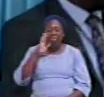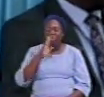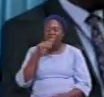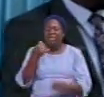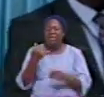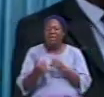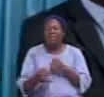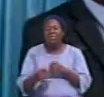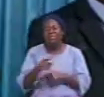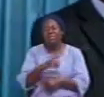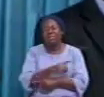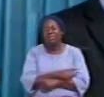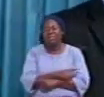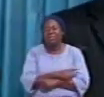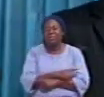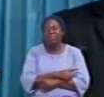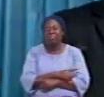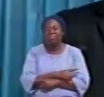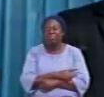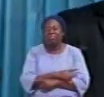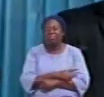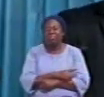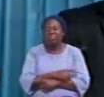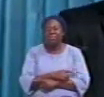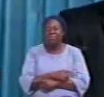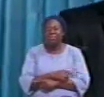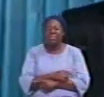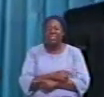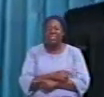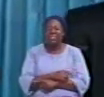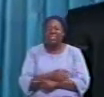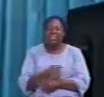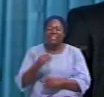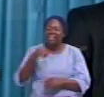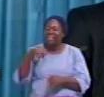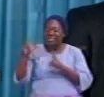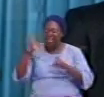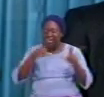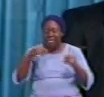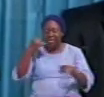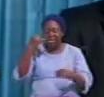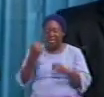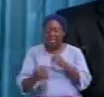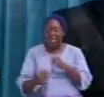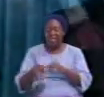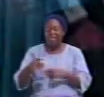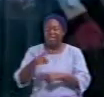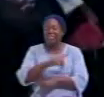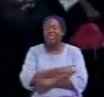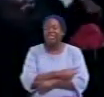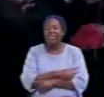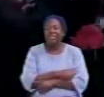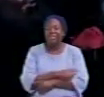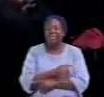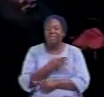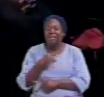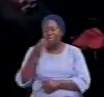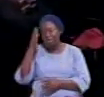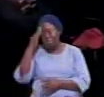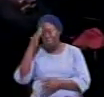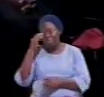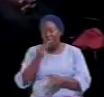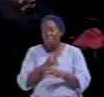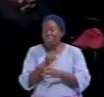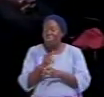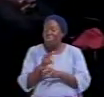day. Can I hear last day? And you know, normally